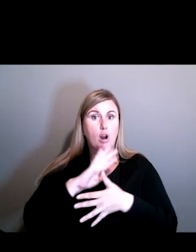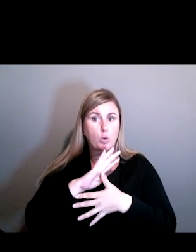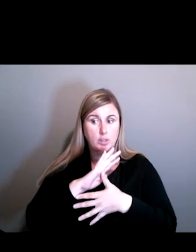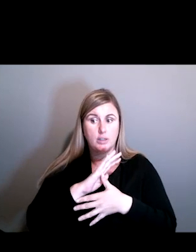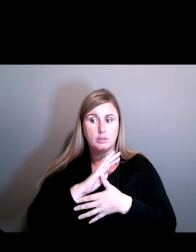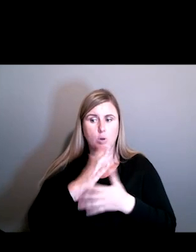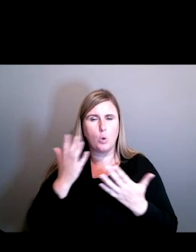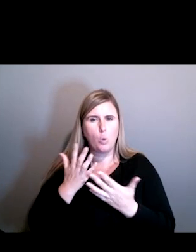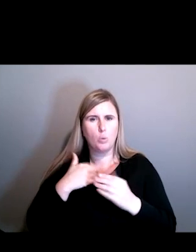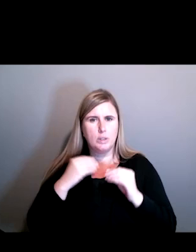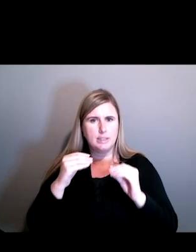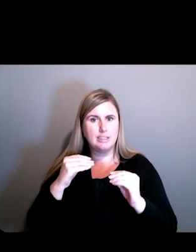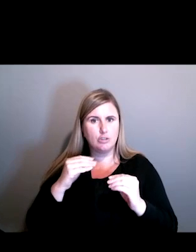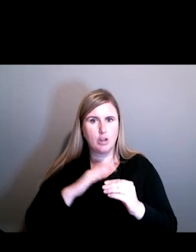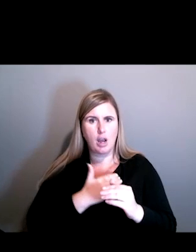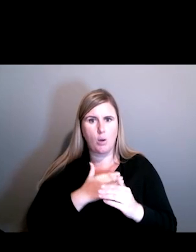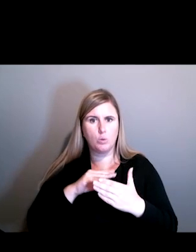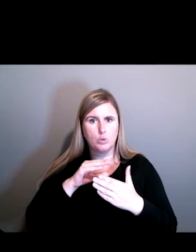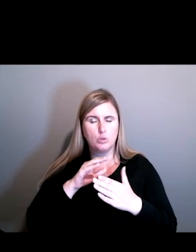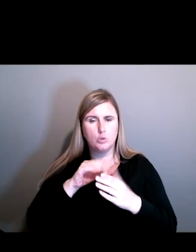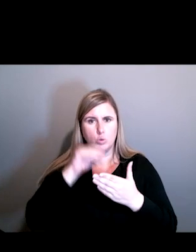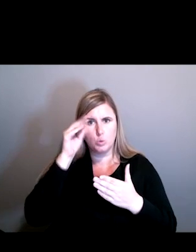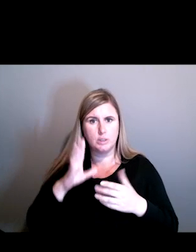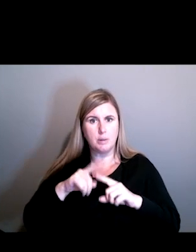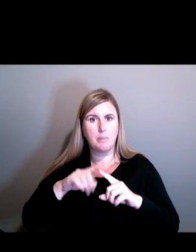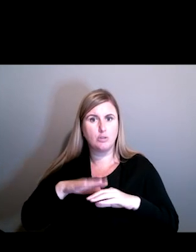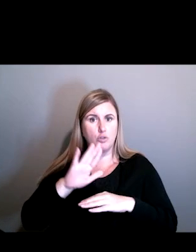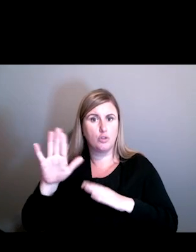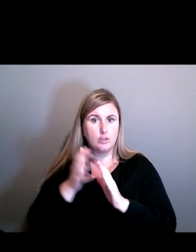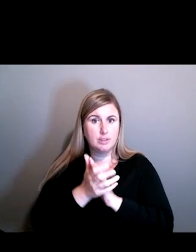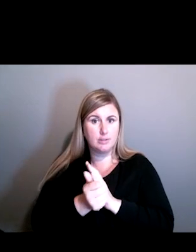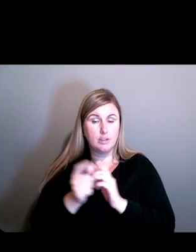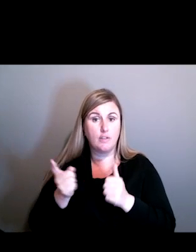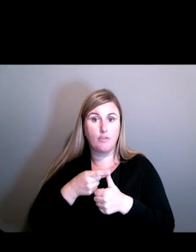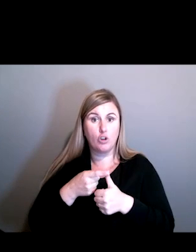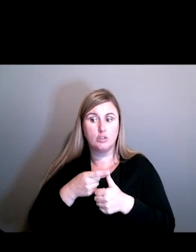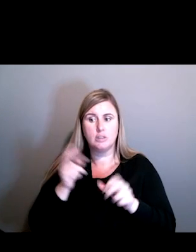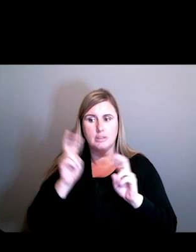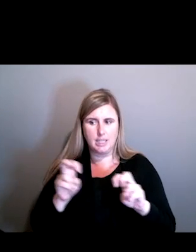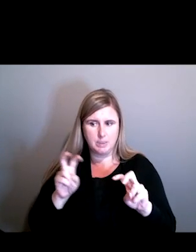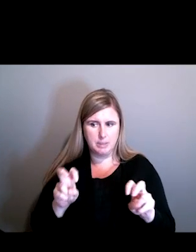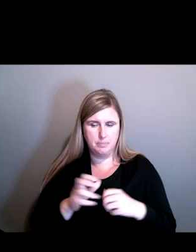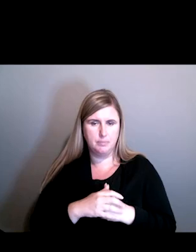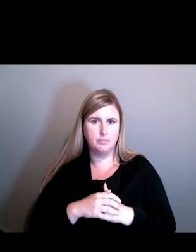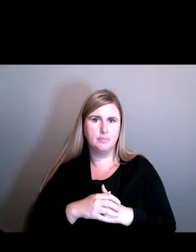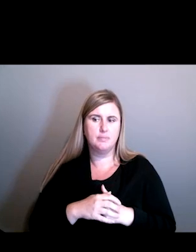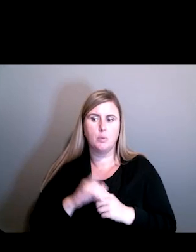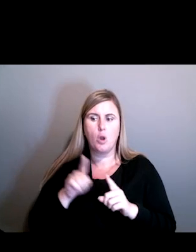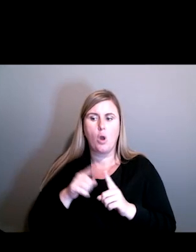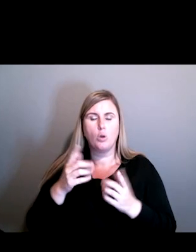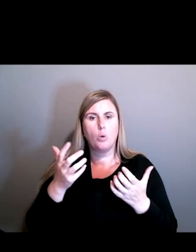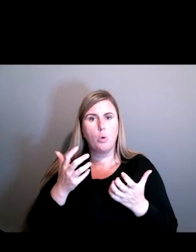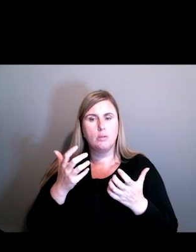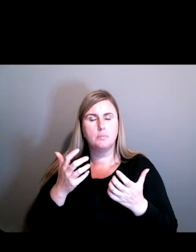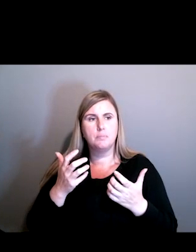need to prioritize what we teach our students based on their skills. And the first part is to do an assessment.